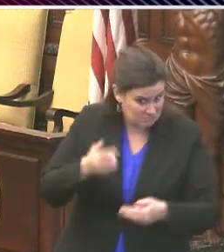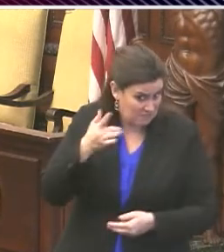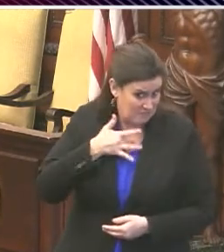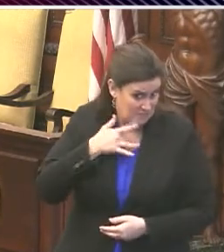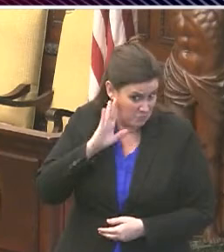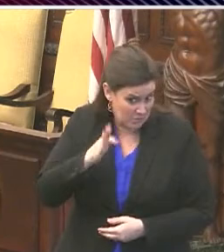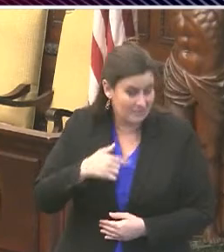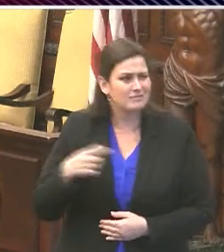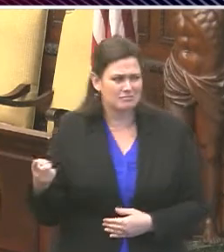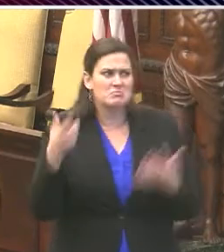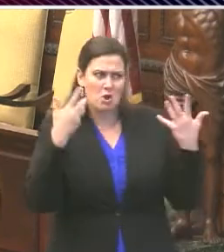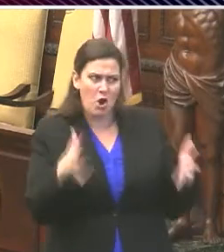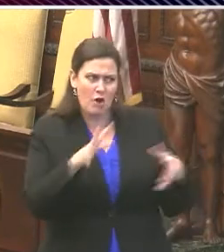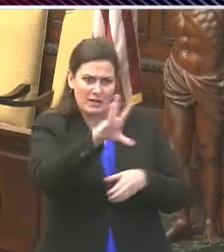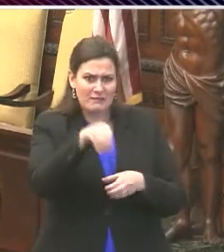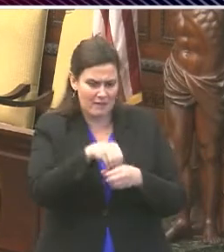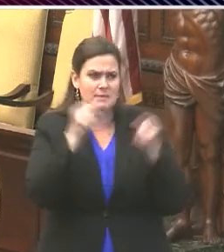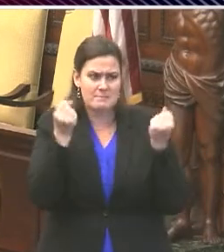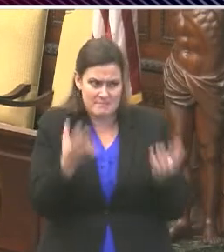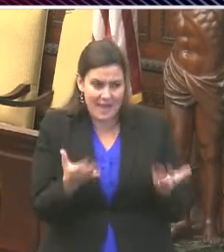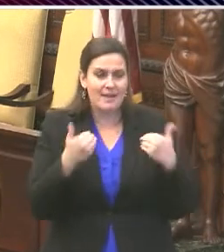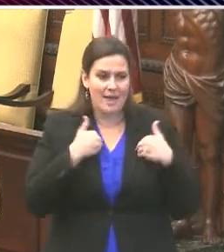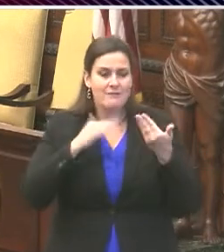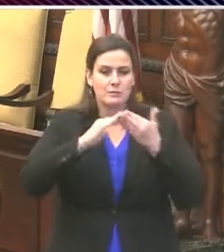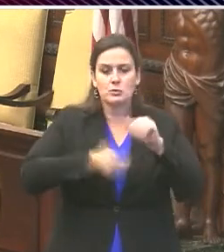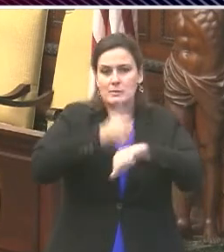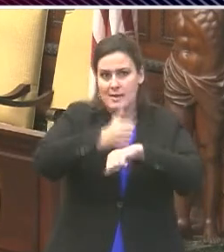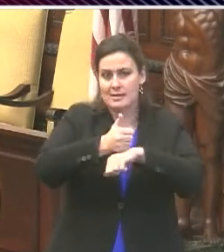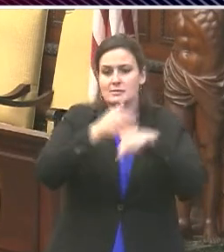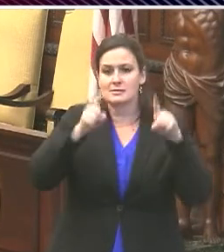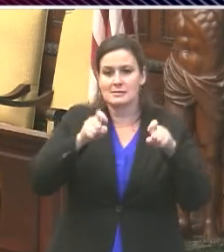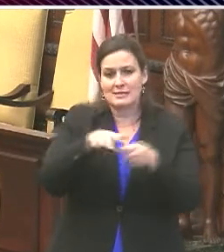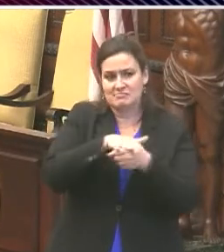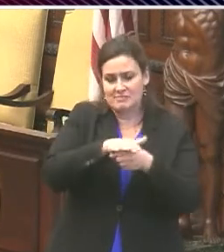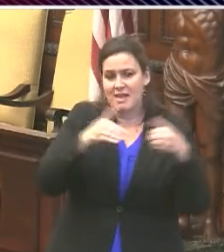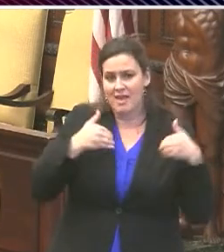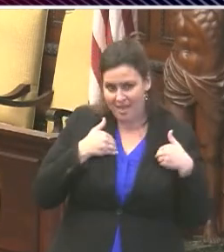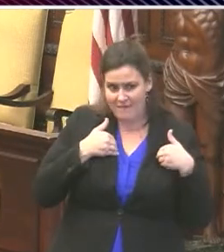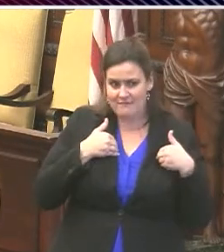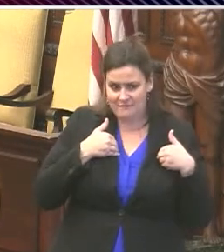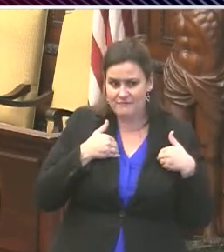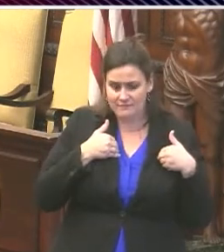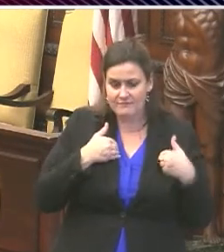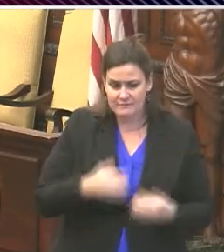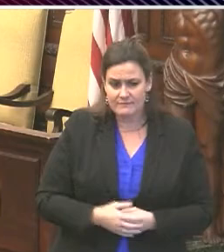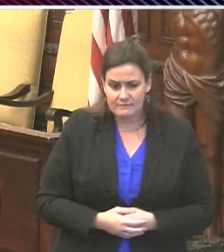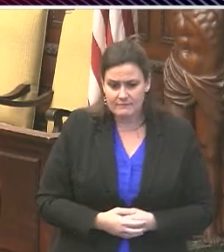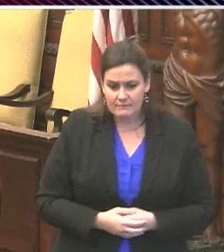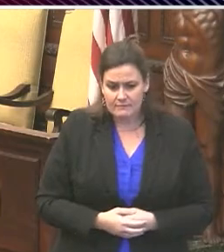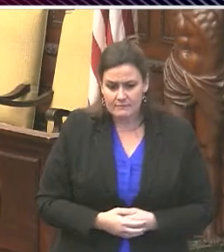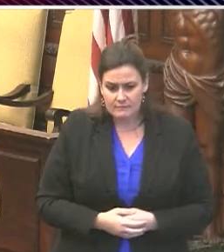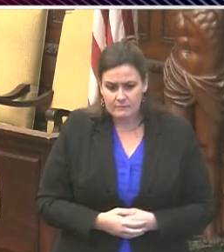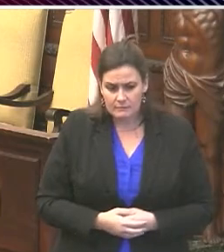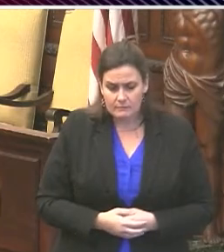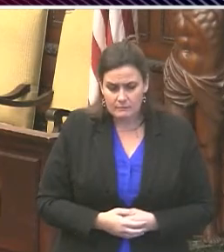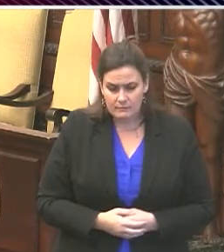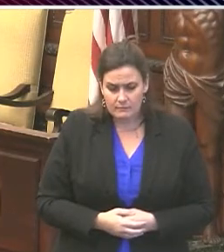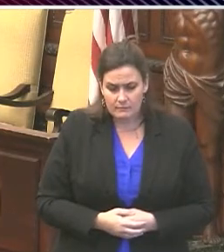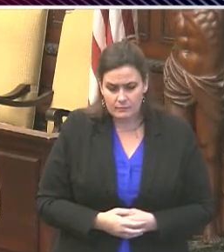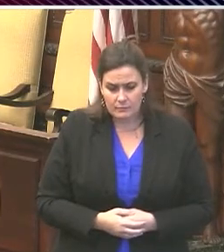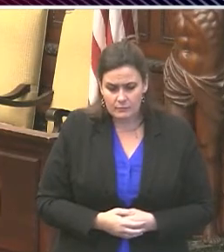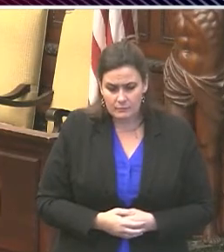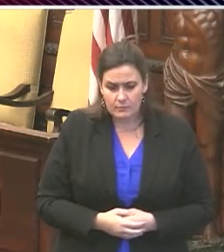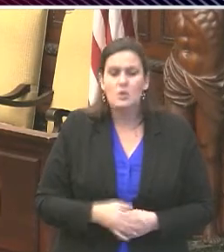now. A number of them have community-based testing sites, and they do a fairly high volume. We're talking to them about ways to make that even